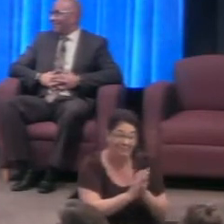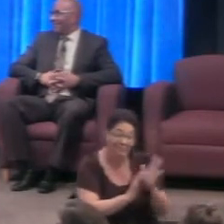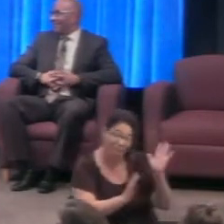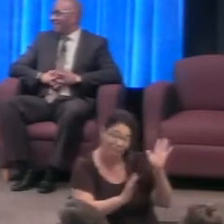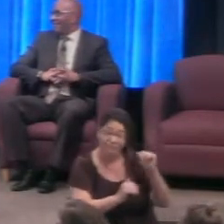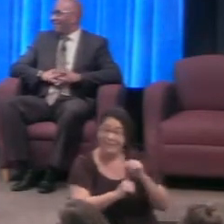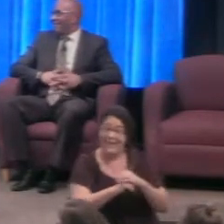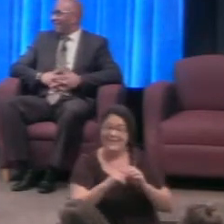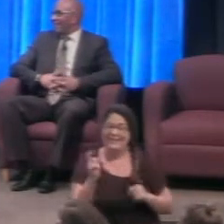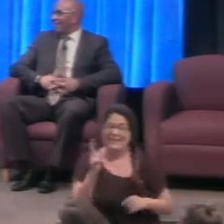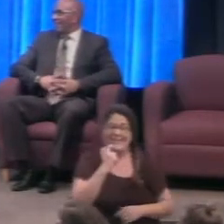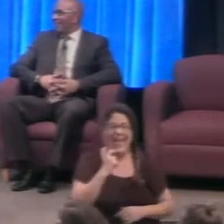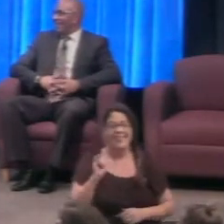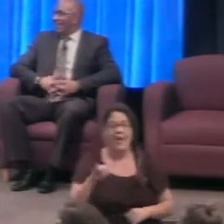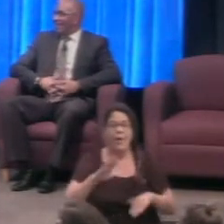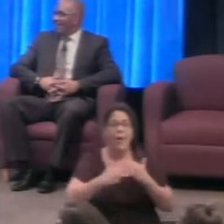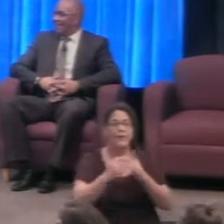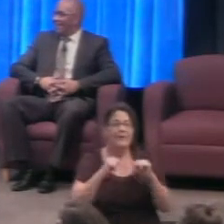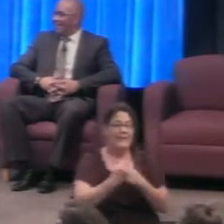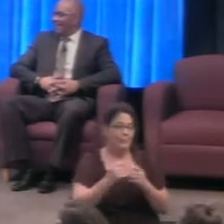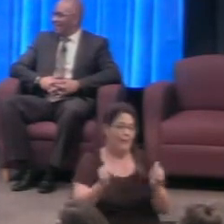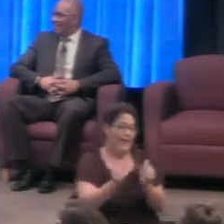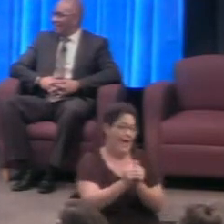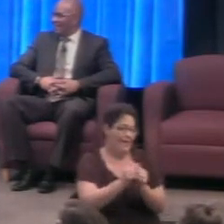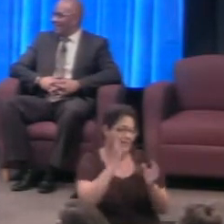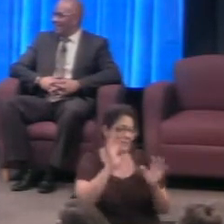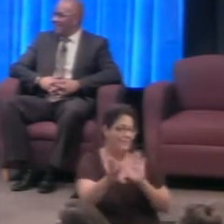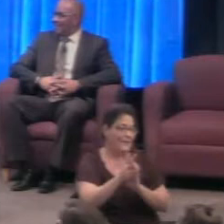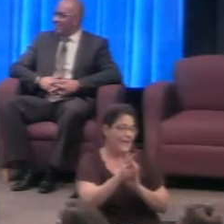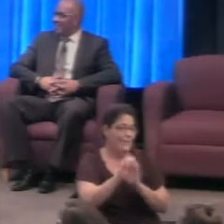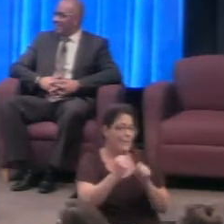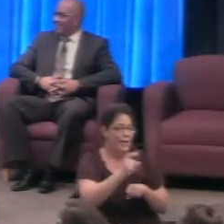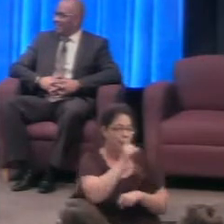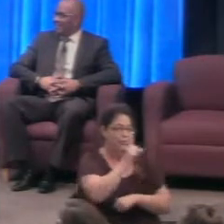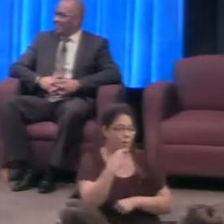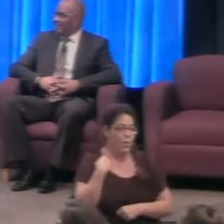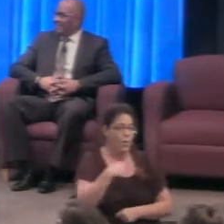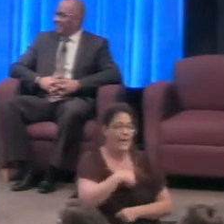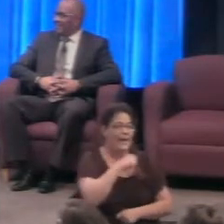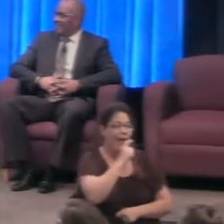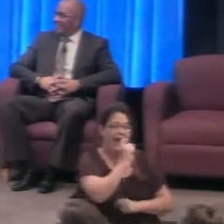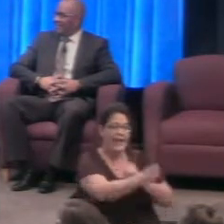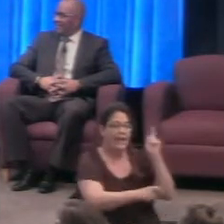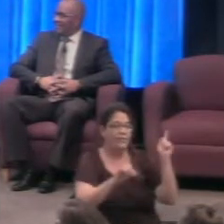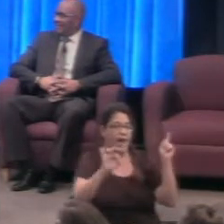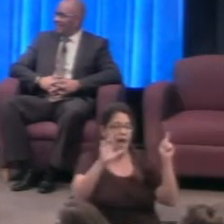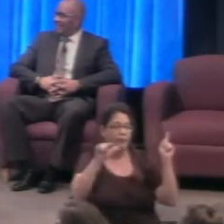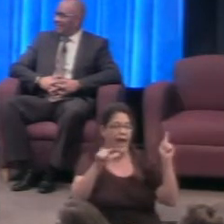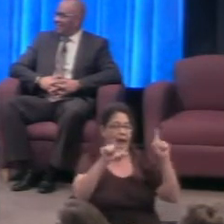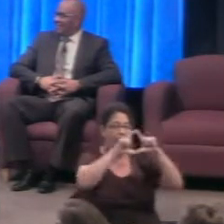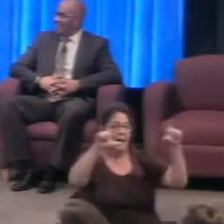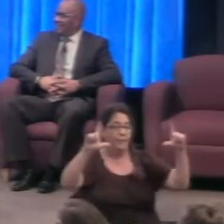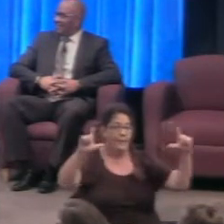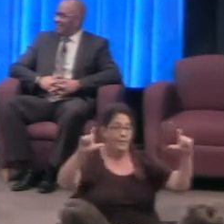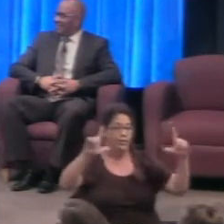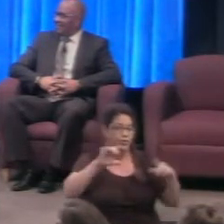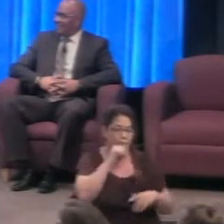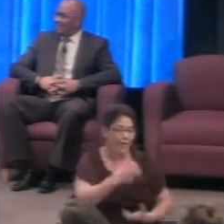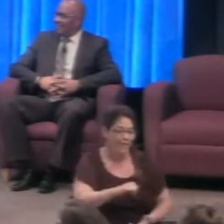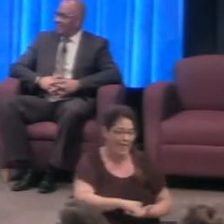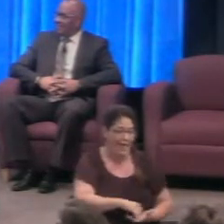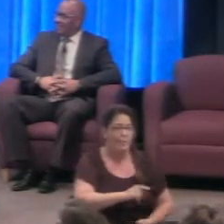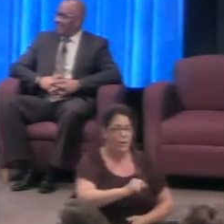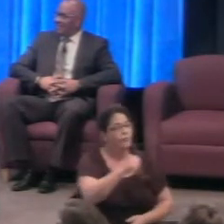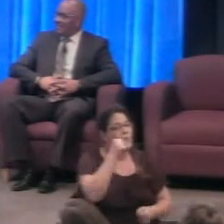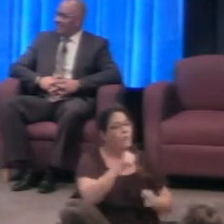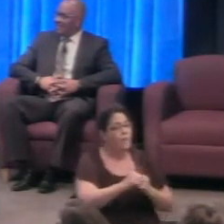like I said, this is something the whole team put together to make sure that we didn't give you an Iraq picture, but you have something to